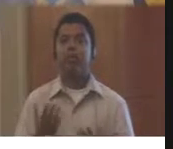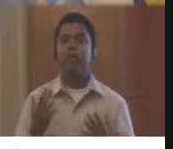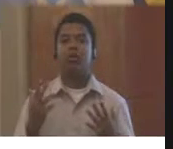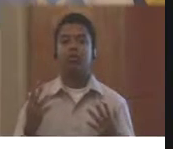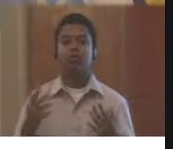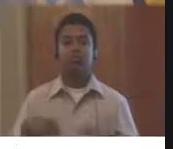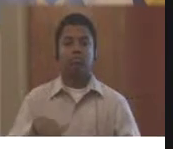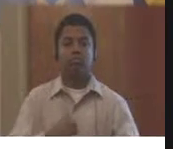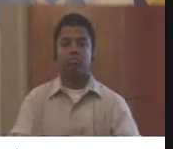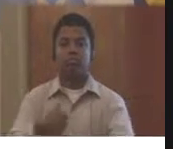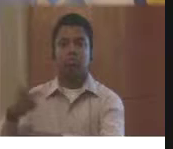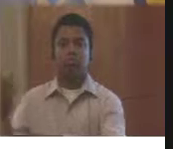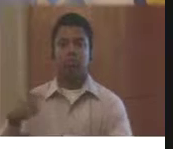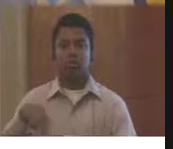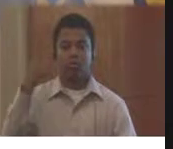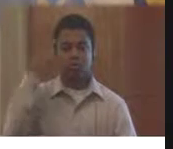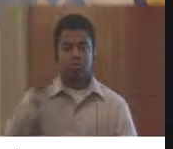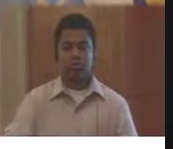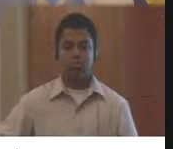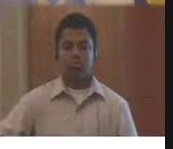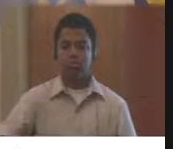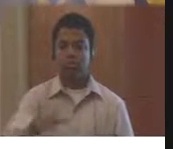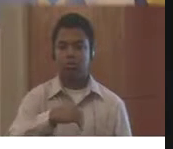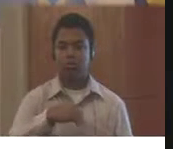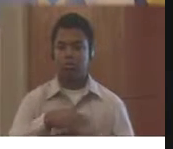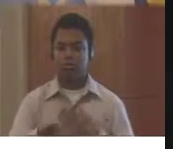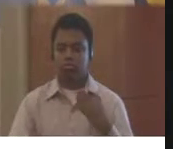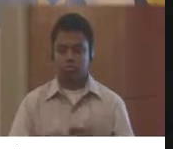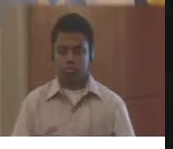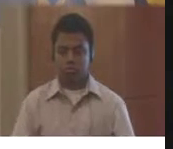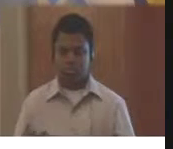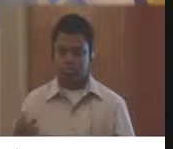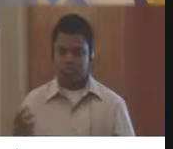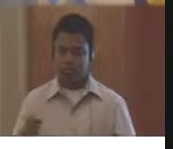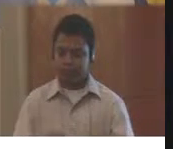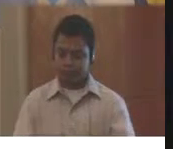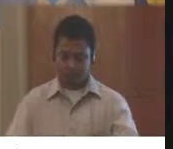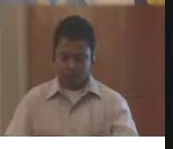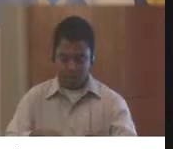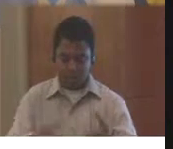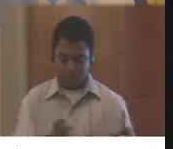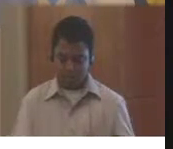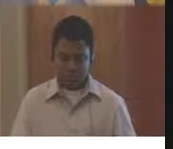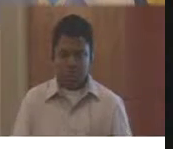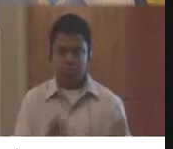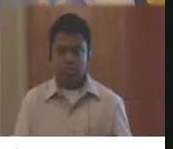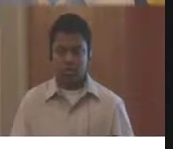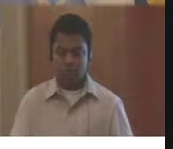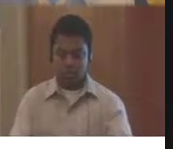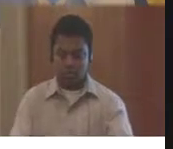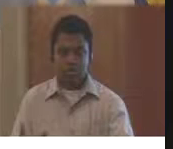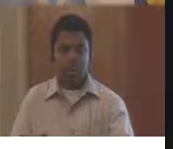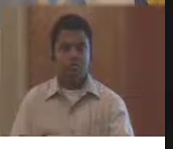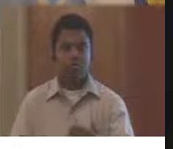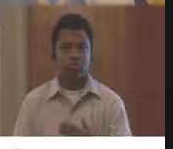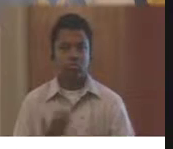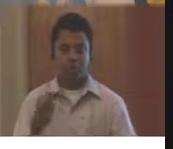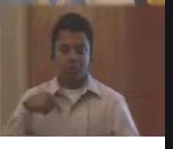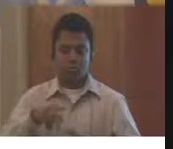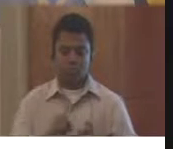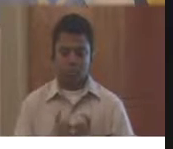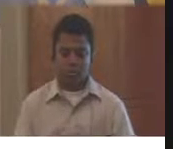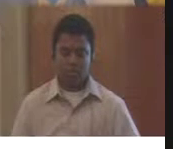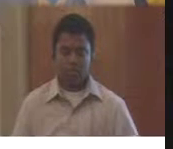The authorities of the local governments come to ratify the guidelines of our framework for action of Hyogo